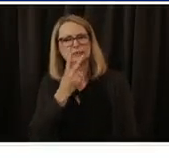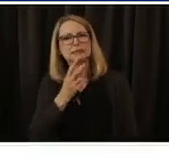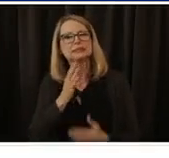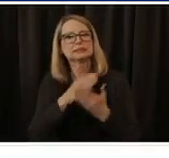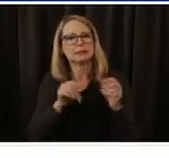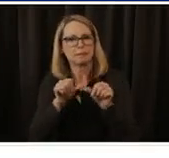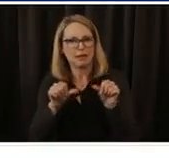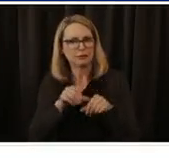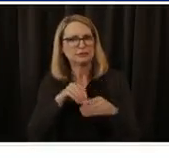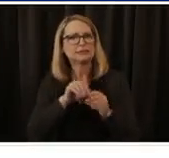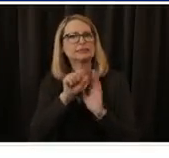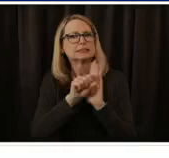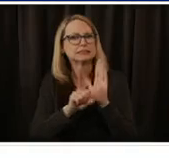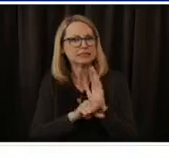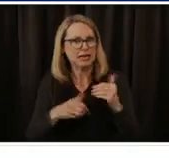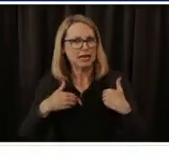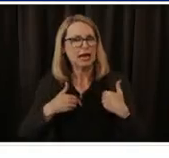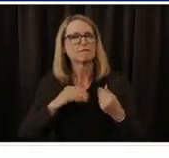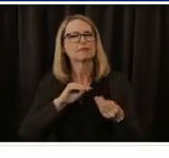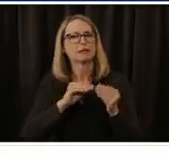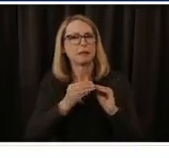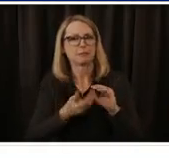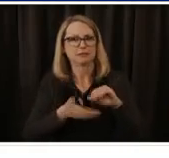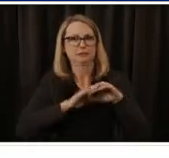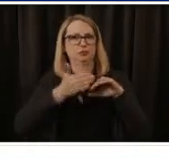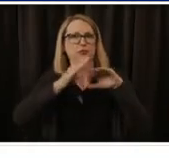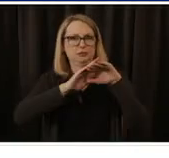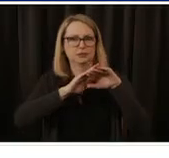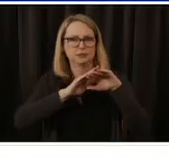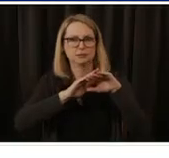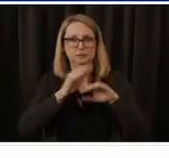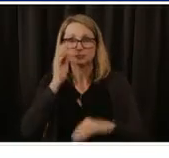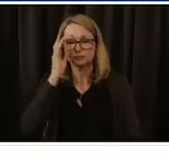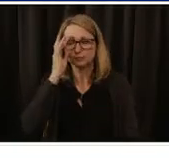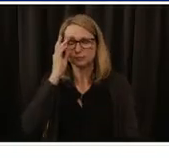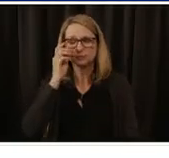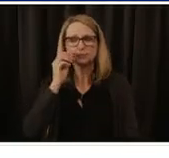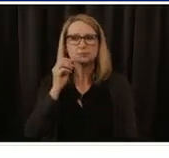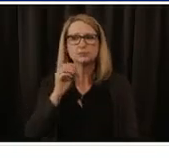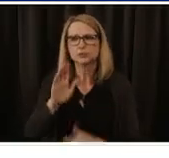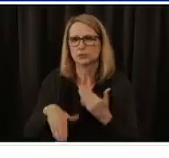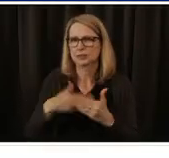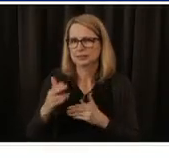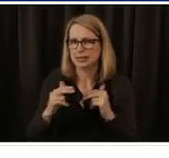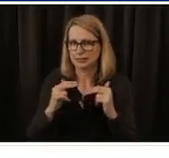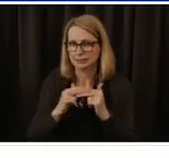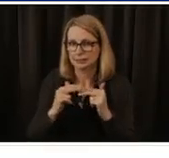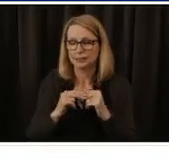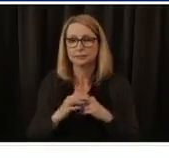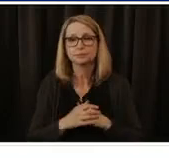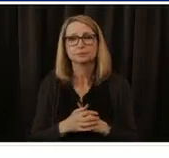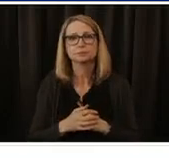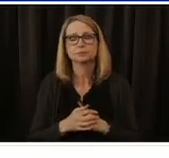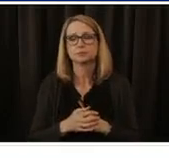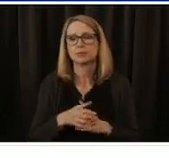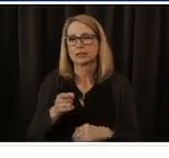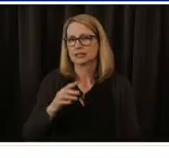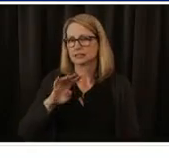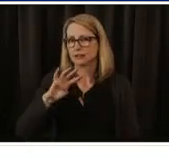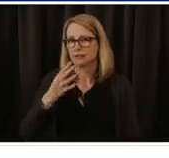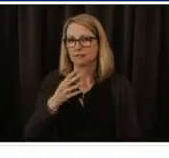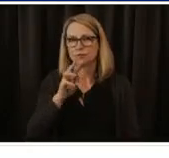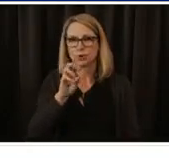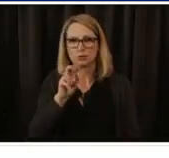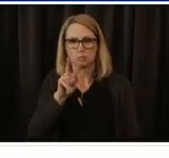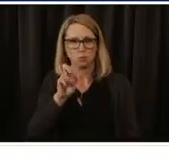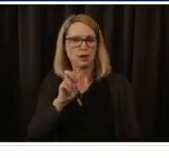parts of the state right now. Next slide. So as I've shared previously, this fourth wave of illness is going to look